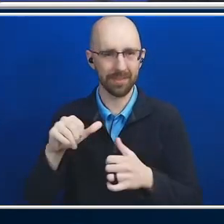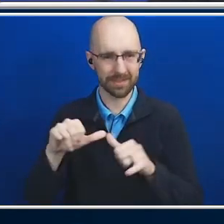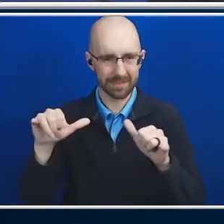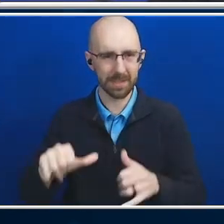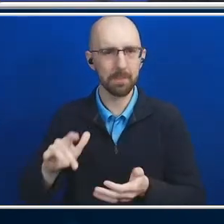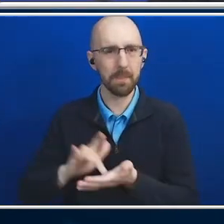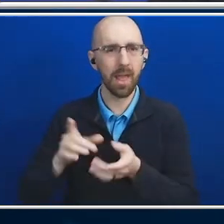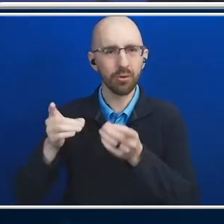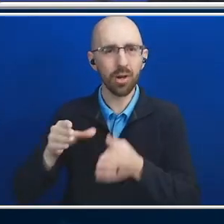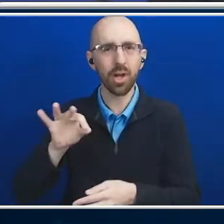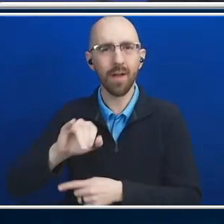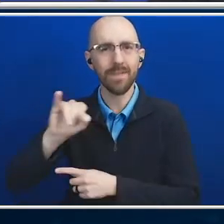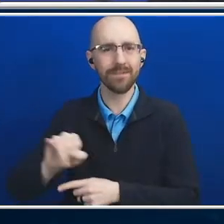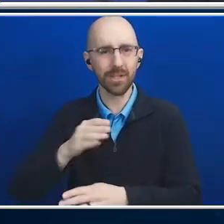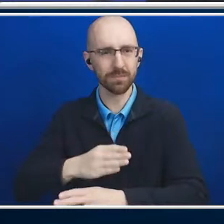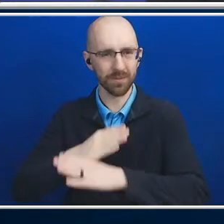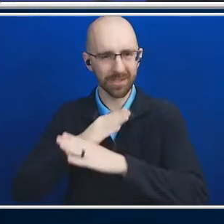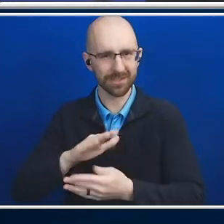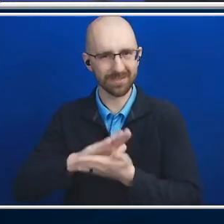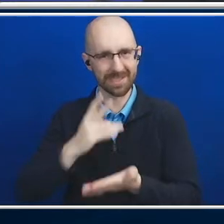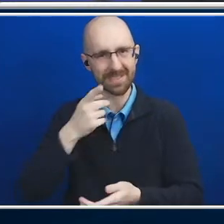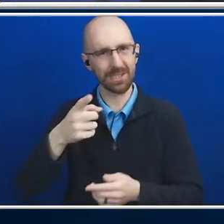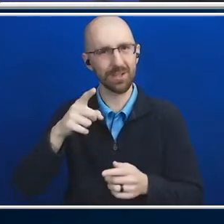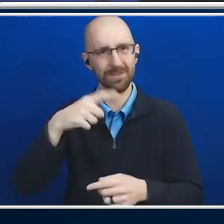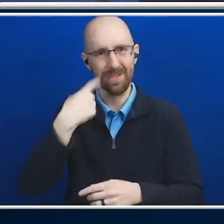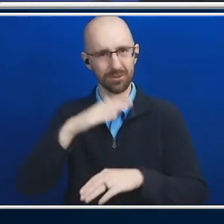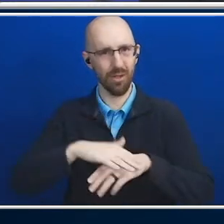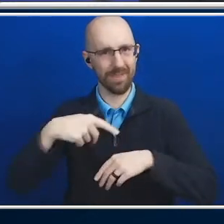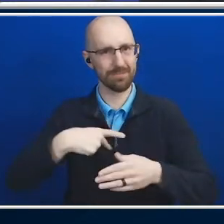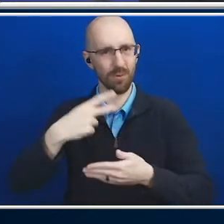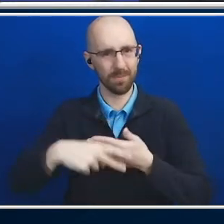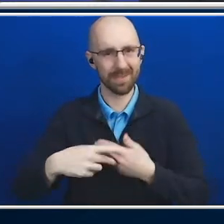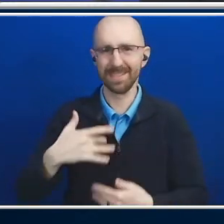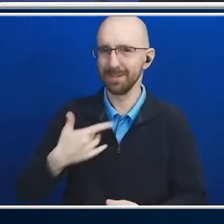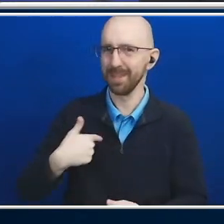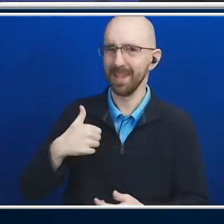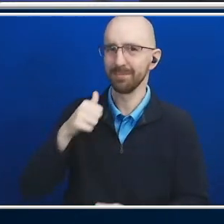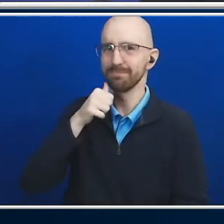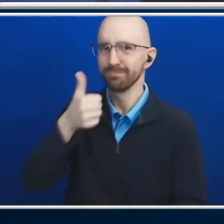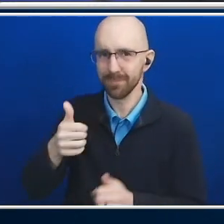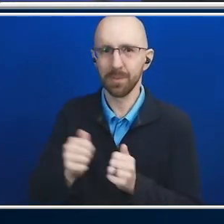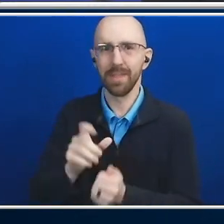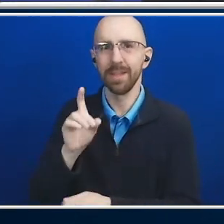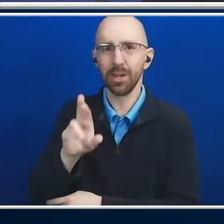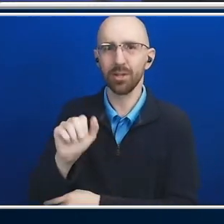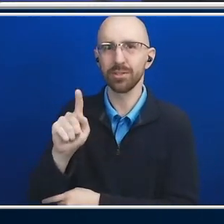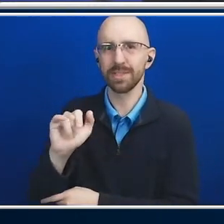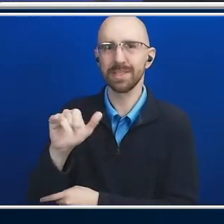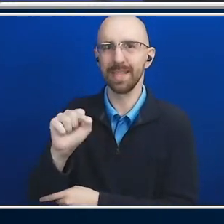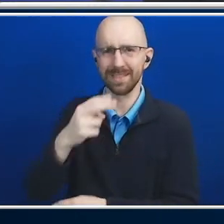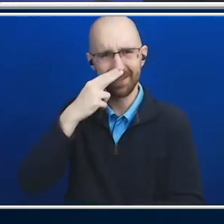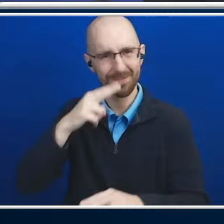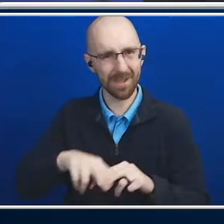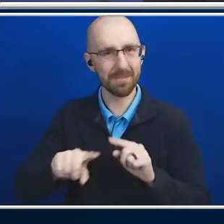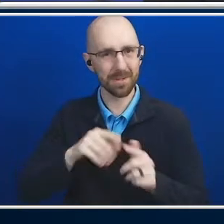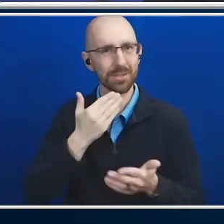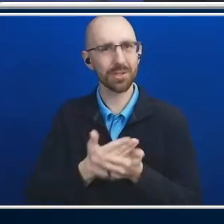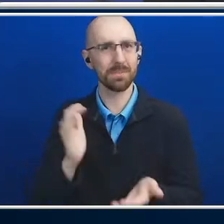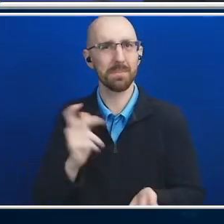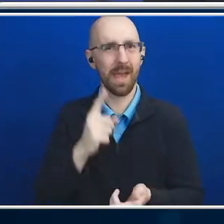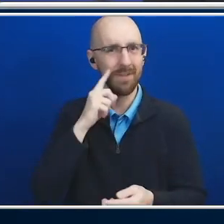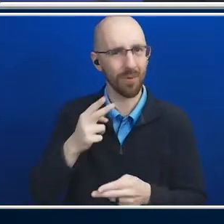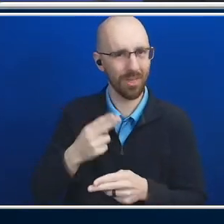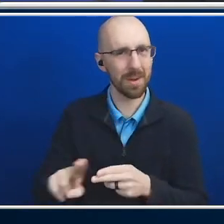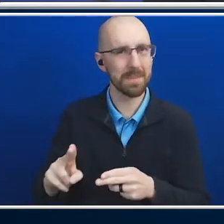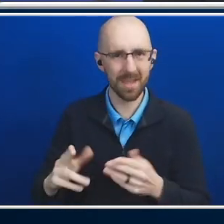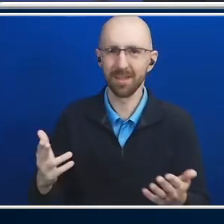your face here on the program. Absolutely. You know, I'm usually on with Dr. Stites, and that's always a fun time, but it's good to be back here for just a little bit. Yeah. Okay,